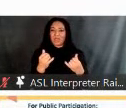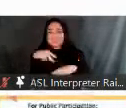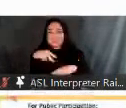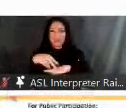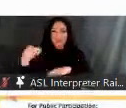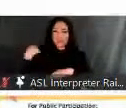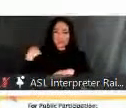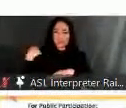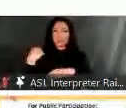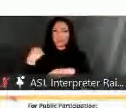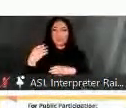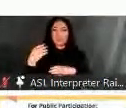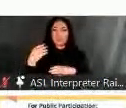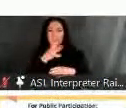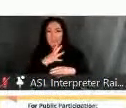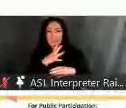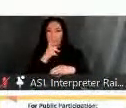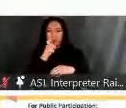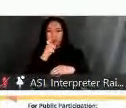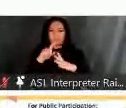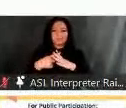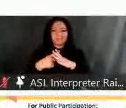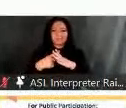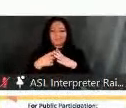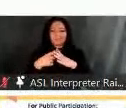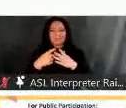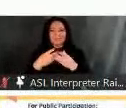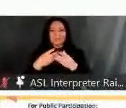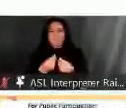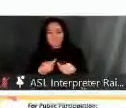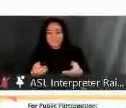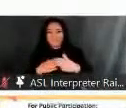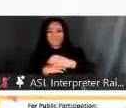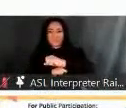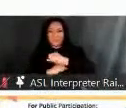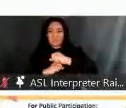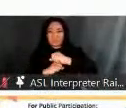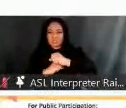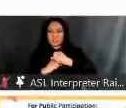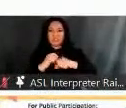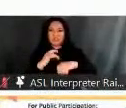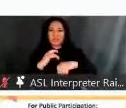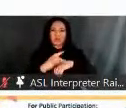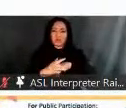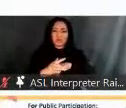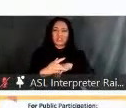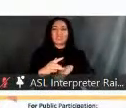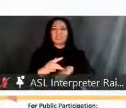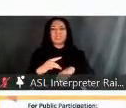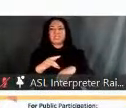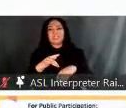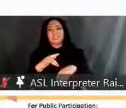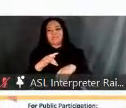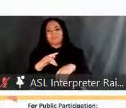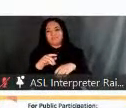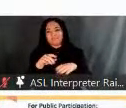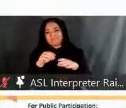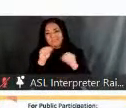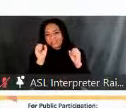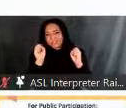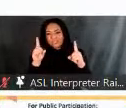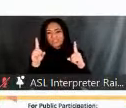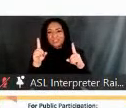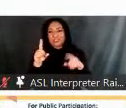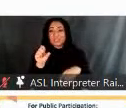have laid the foundation of early childhood education as we know it. Women like Susan Blow, who pioneered the